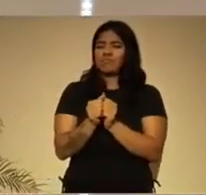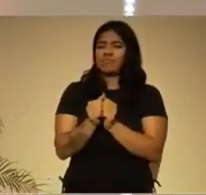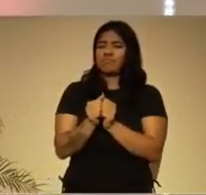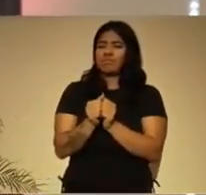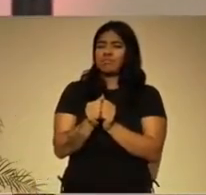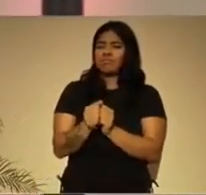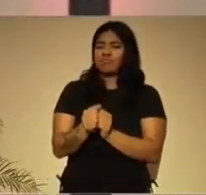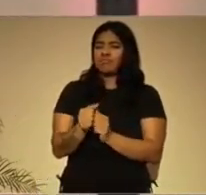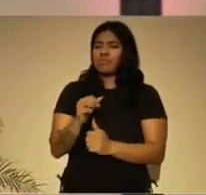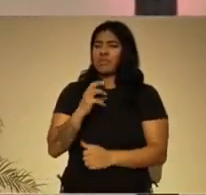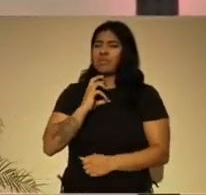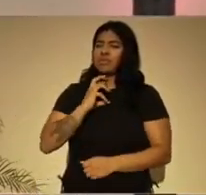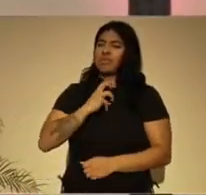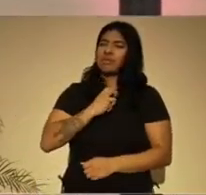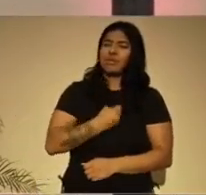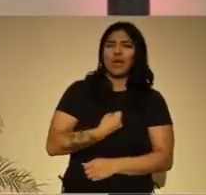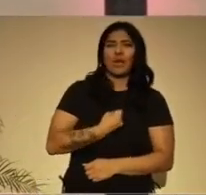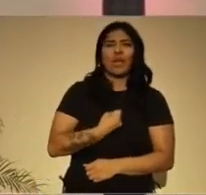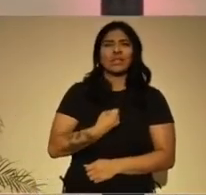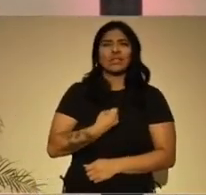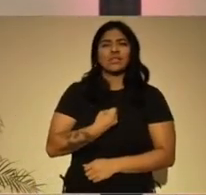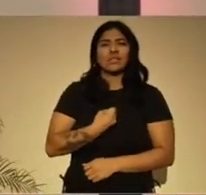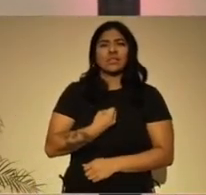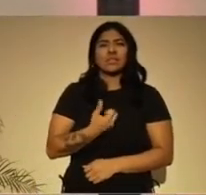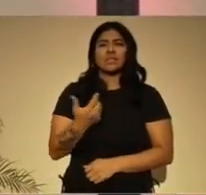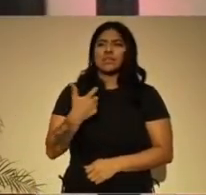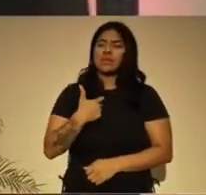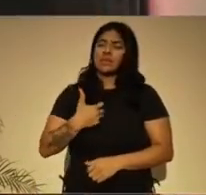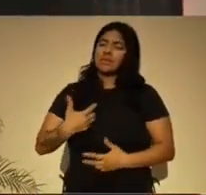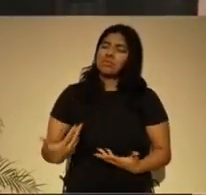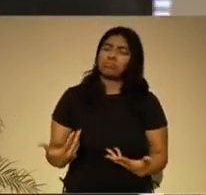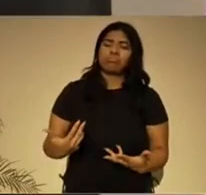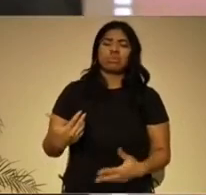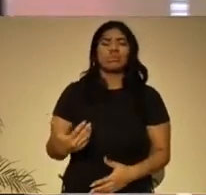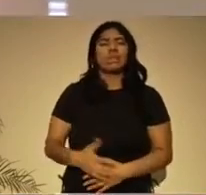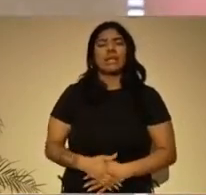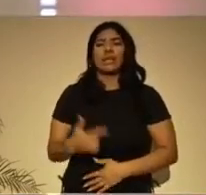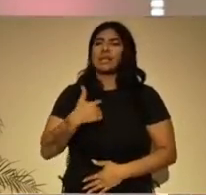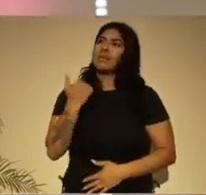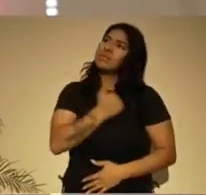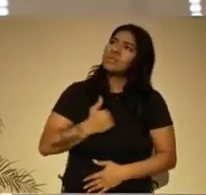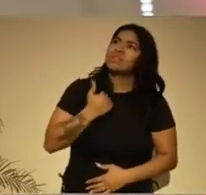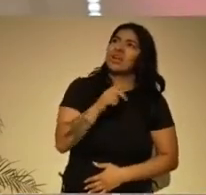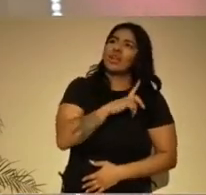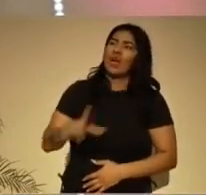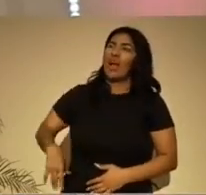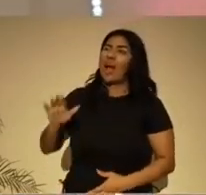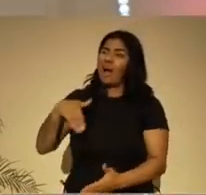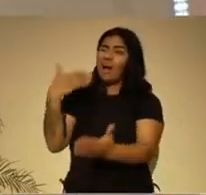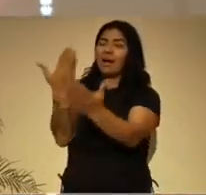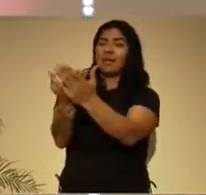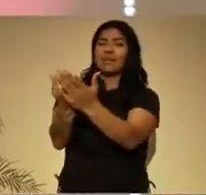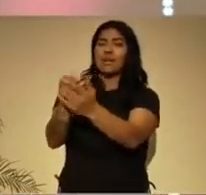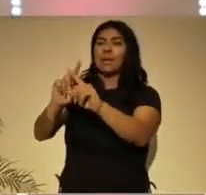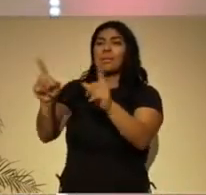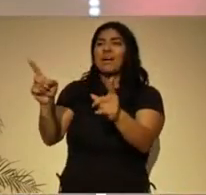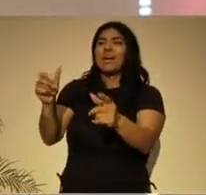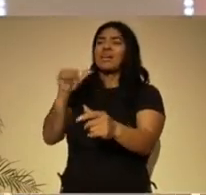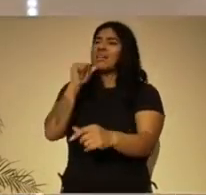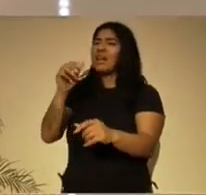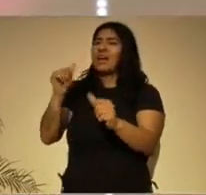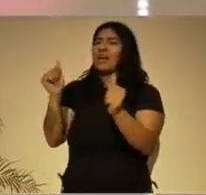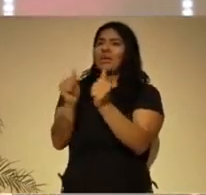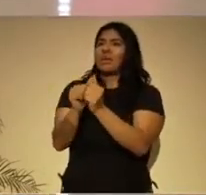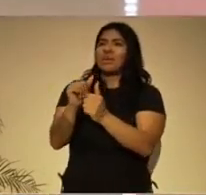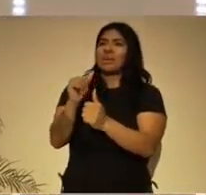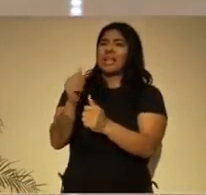with a bunch of regrets. Like, man, Lord, I ran this race, but Lord, I did this. Lord, I made it. But not with a like,